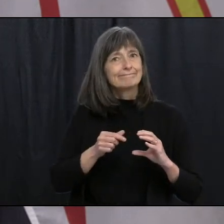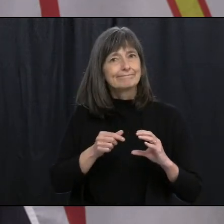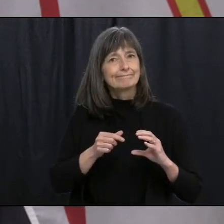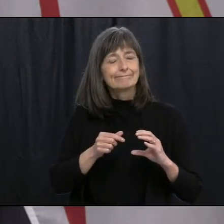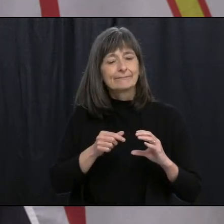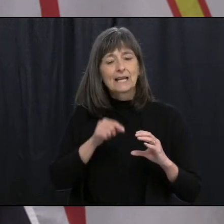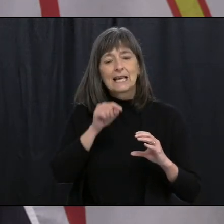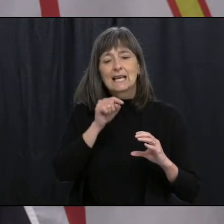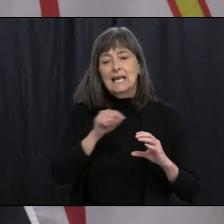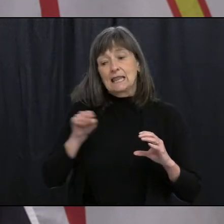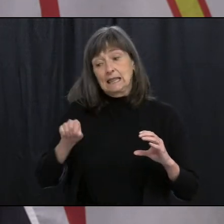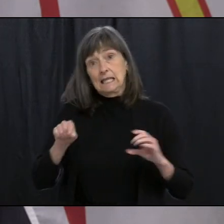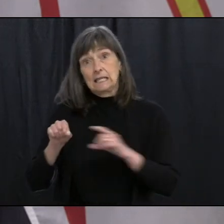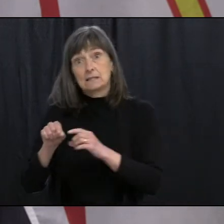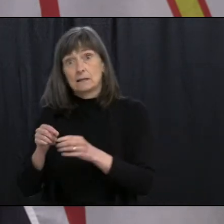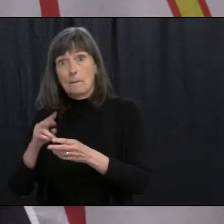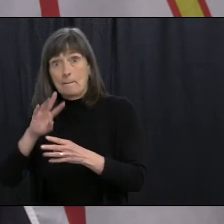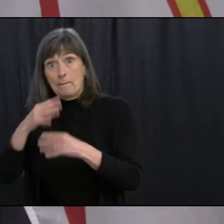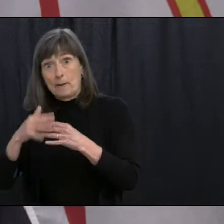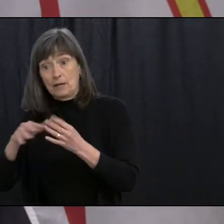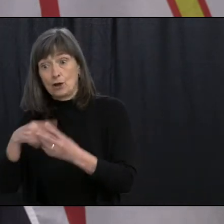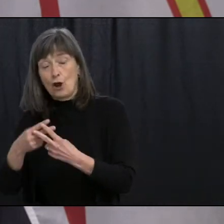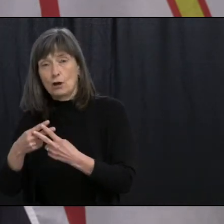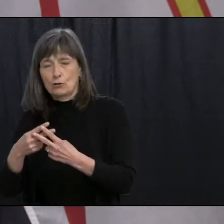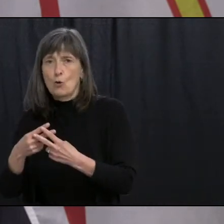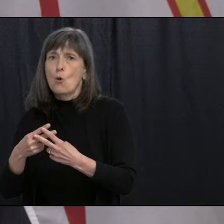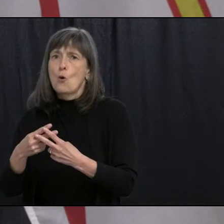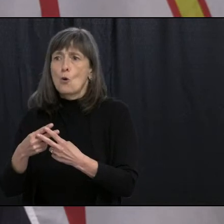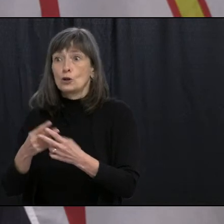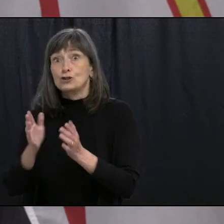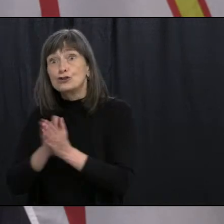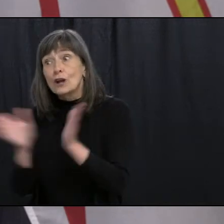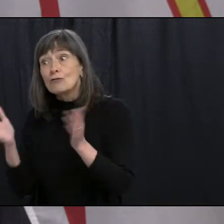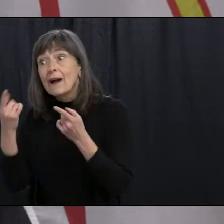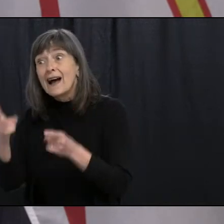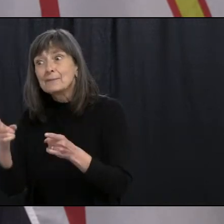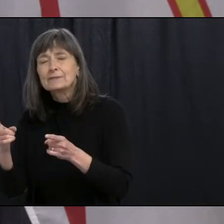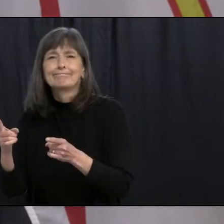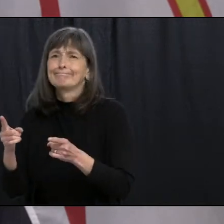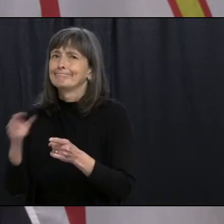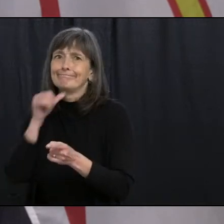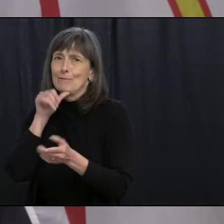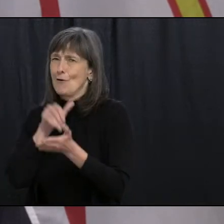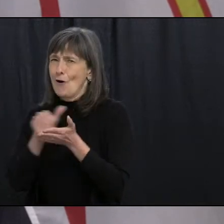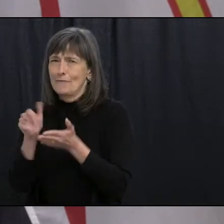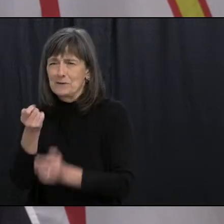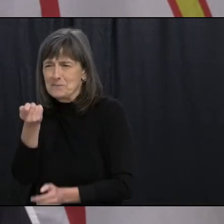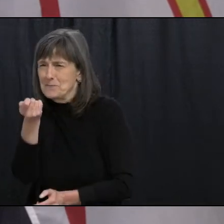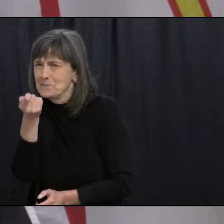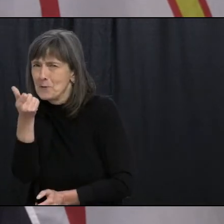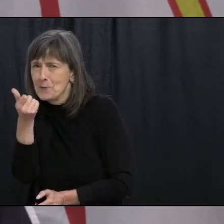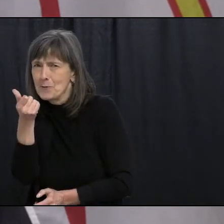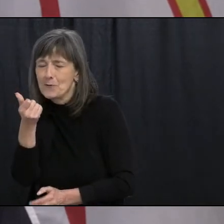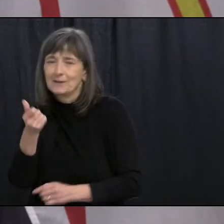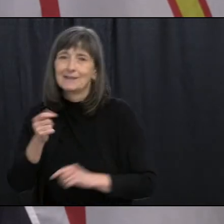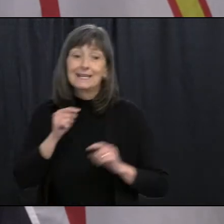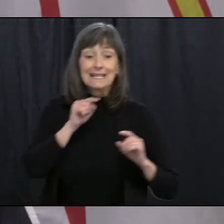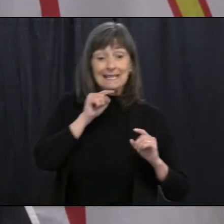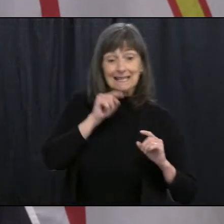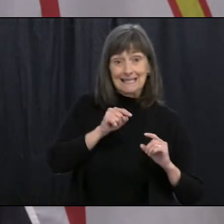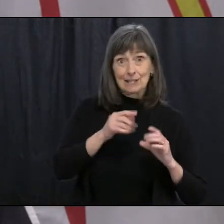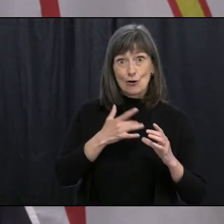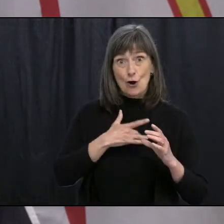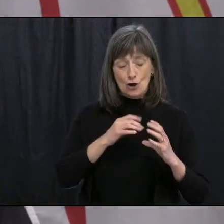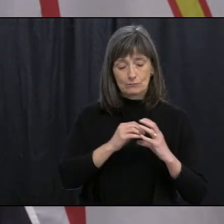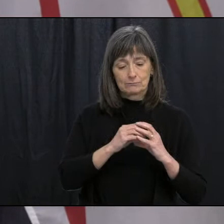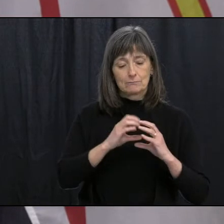general population. So, we need to know, is this a true signal or not? First of all, that's the question we